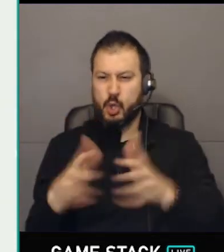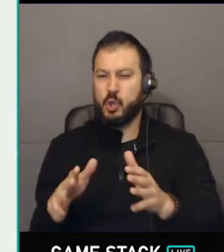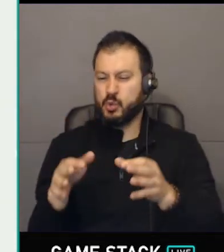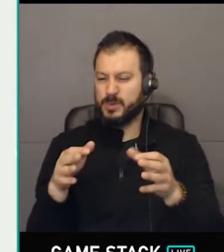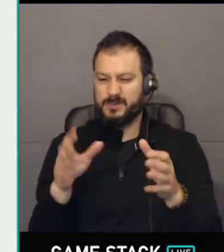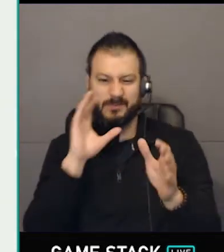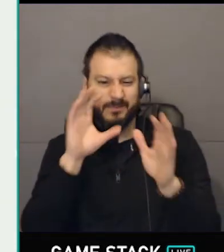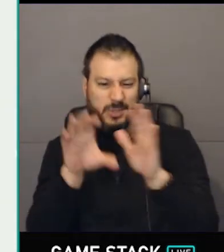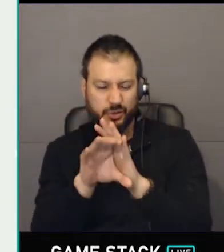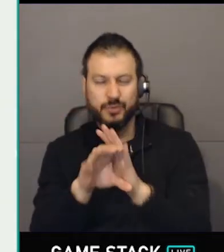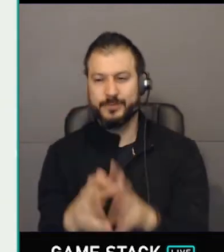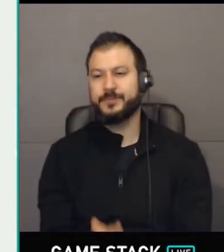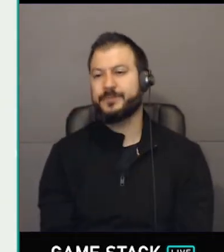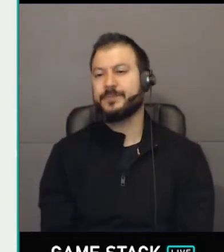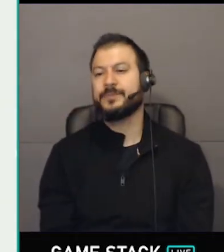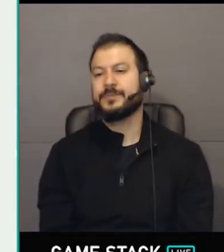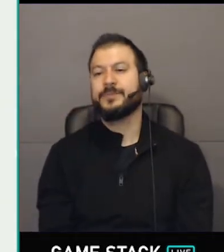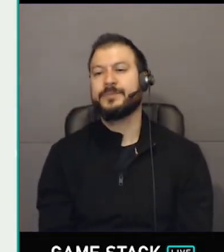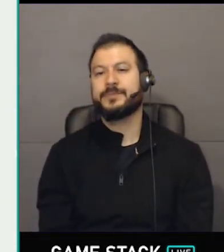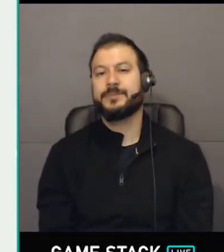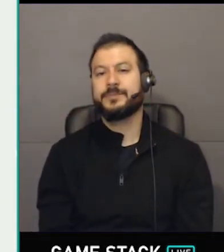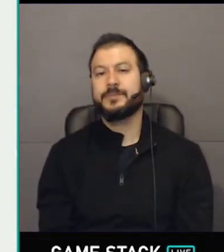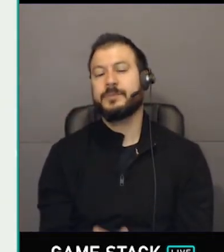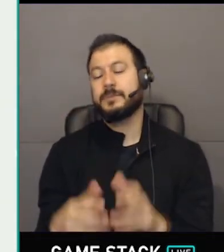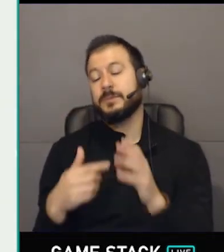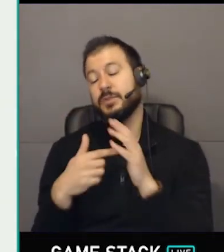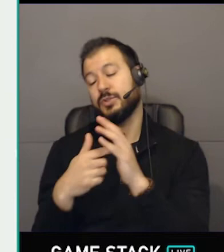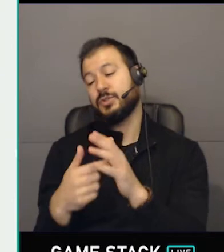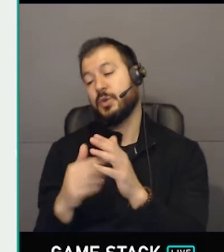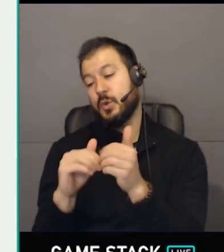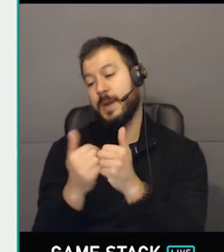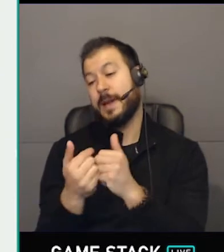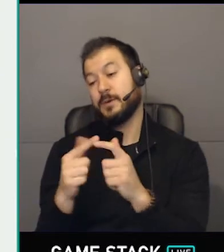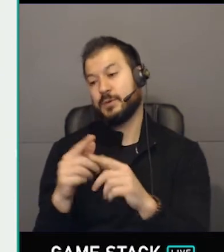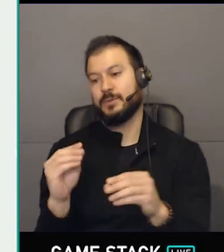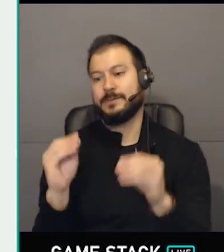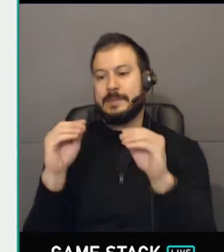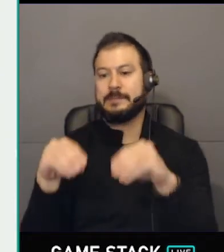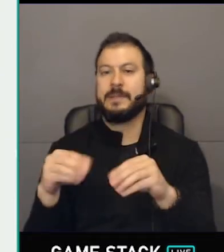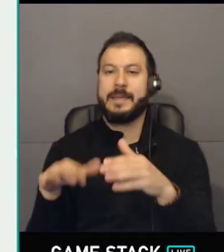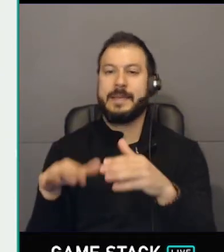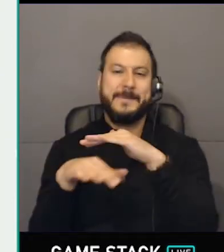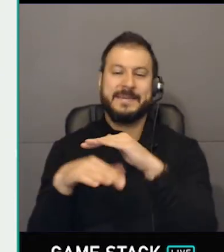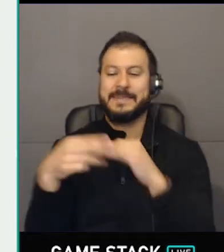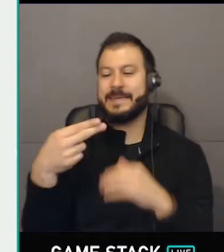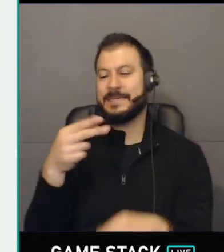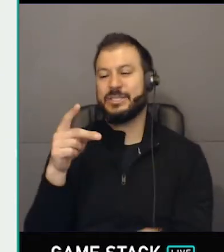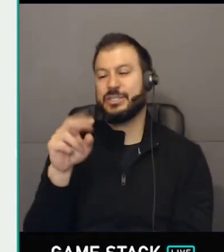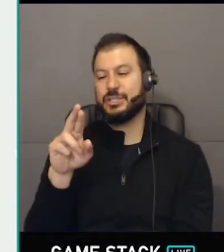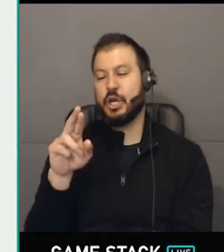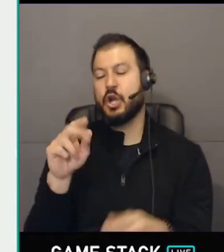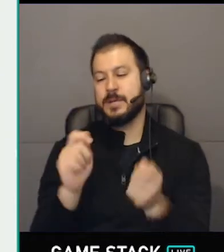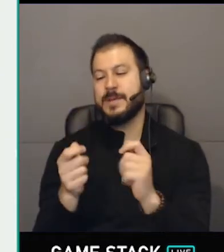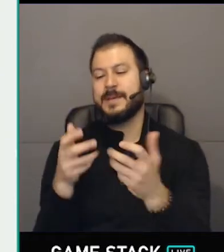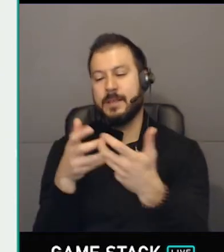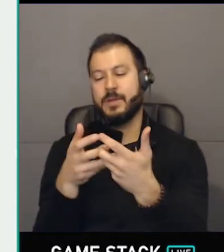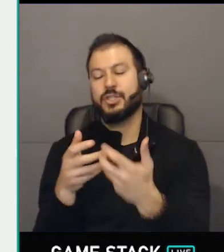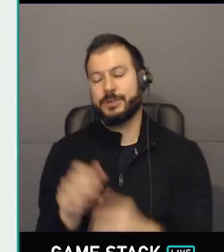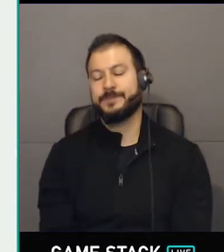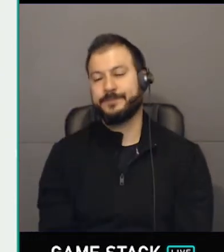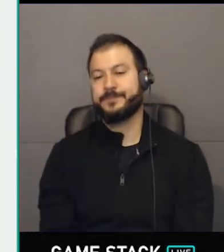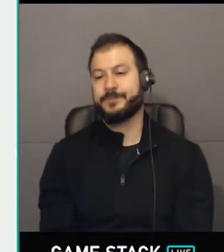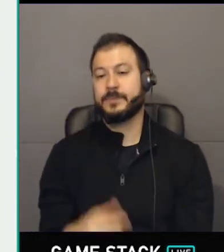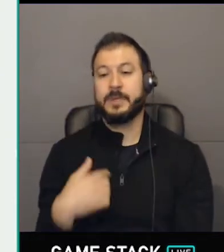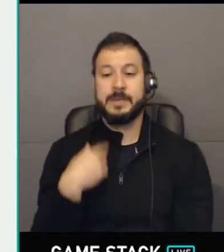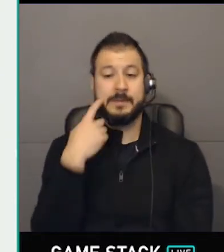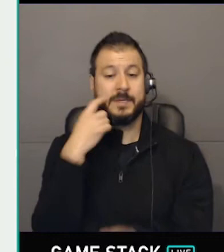Let's show you an example of how to implement basic calibration. This is exactly what our system calibration app is doing. As I mentioned earlier, it's